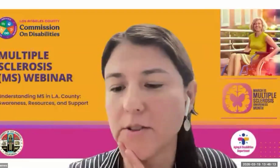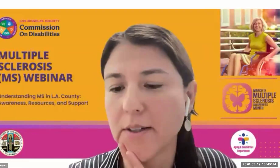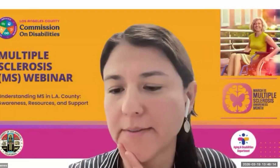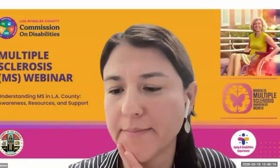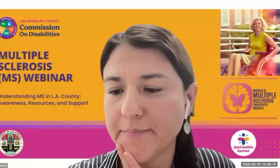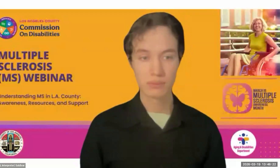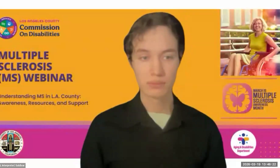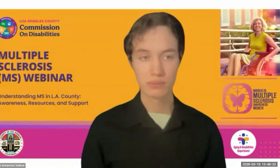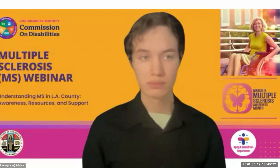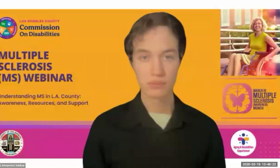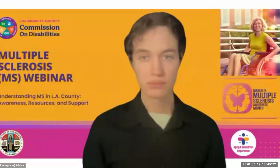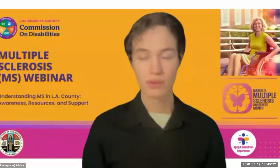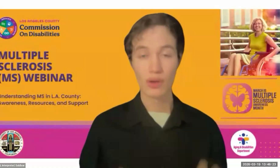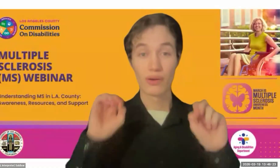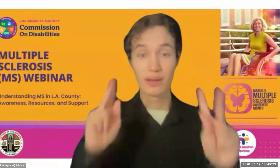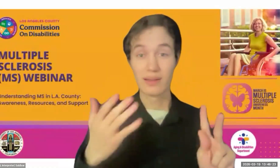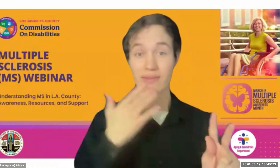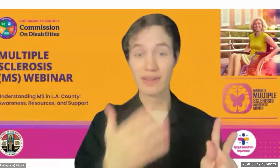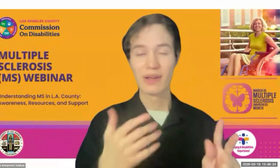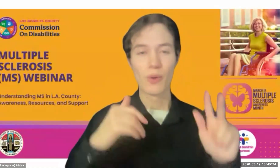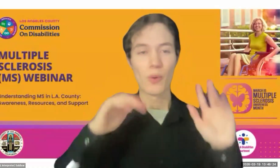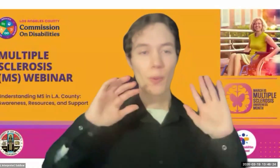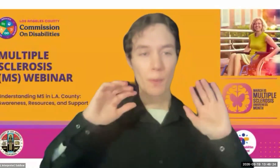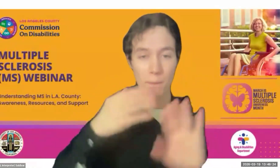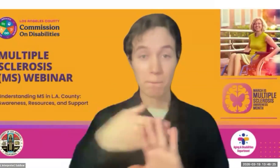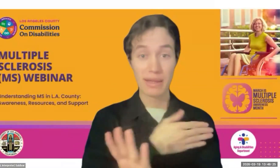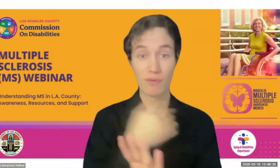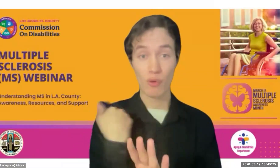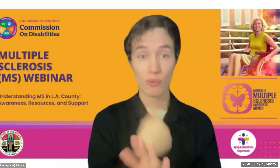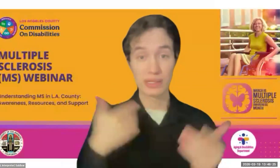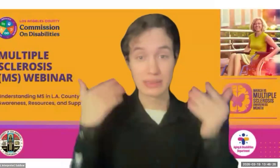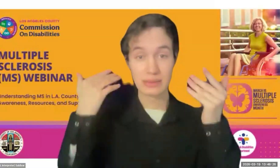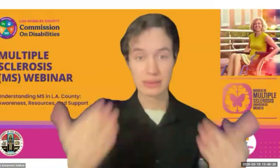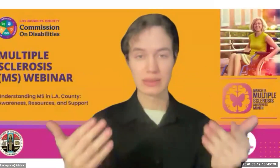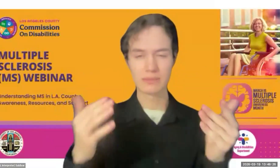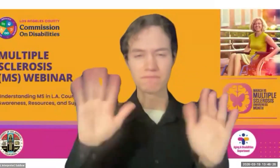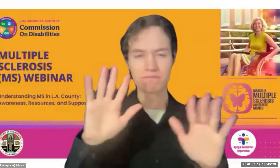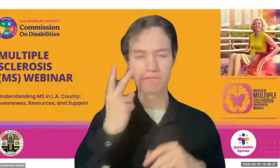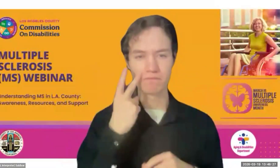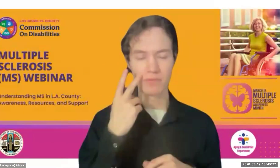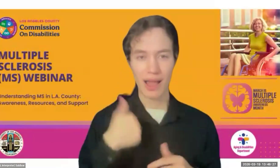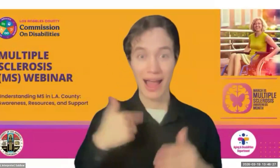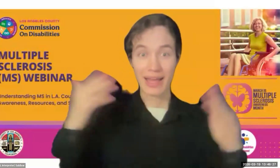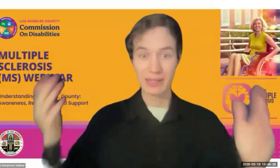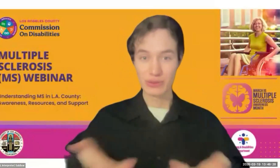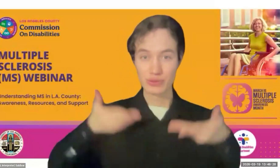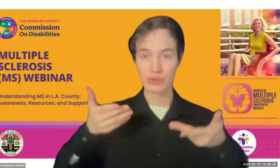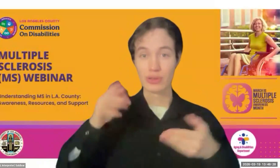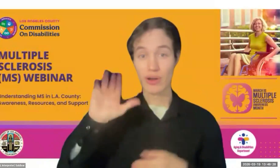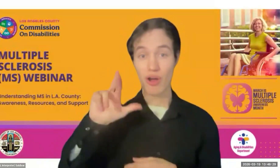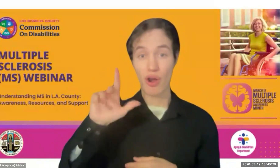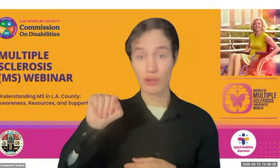old lesions. Okay, thank you. Before we move forward, let me see. I'm going to introduce Carlos